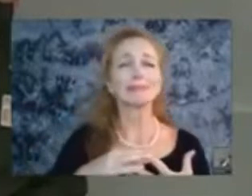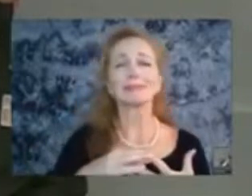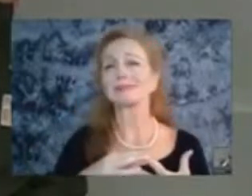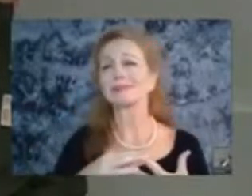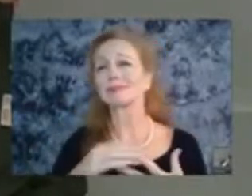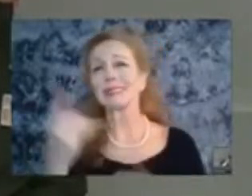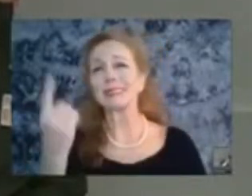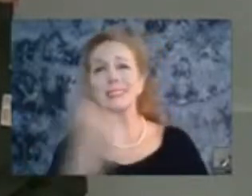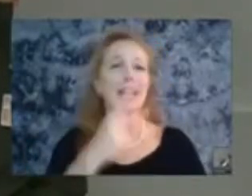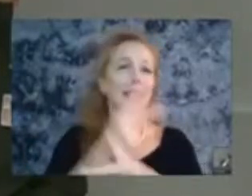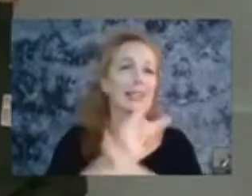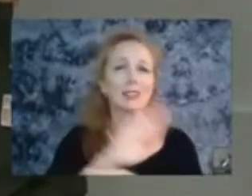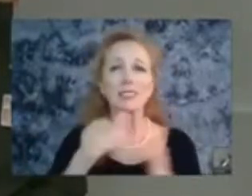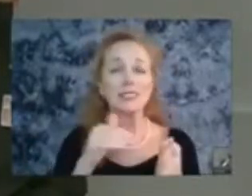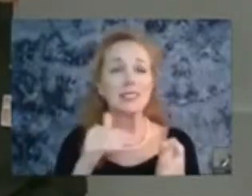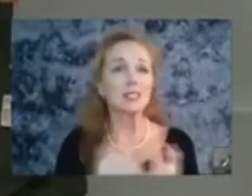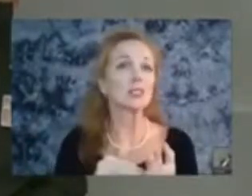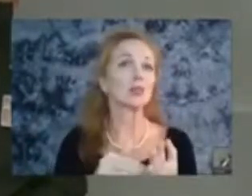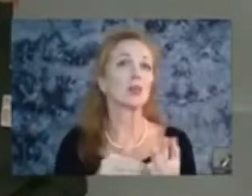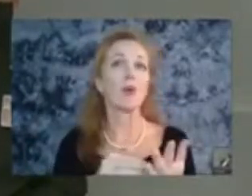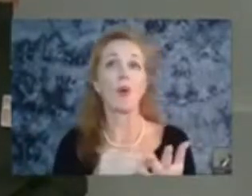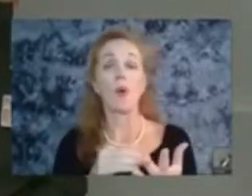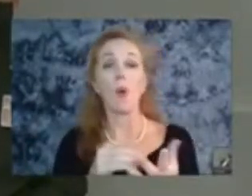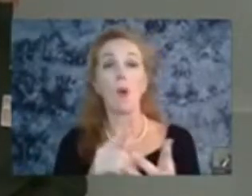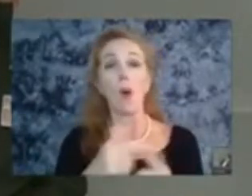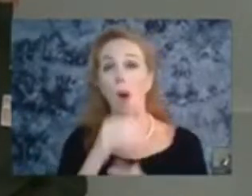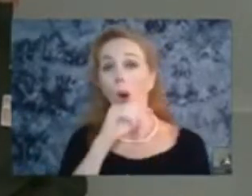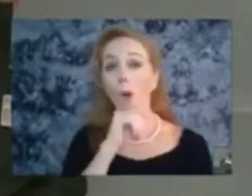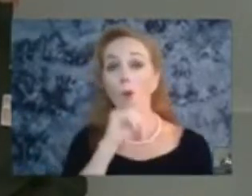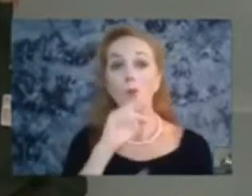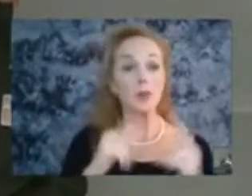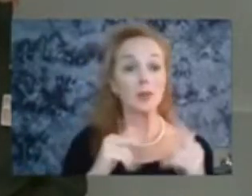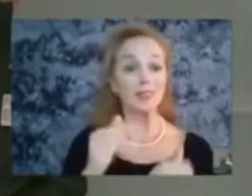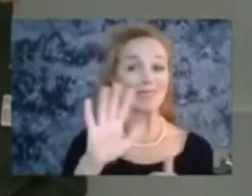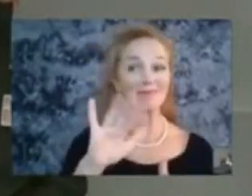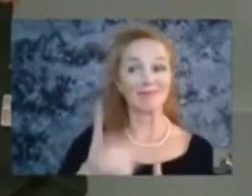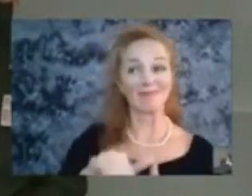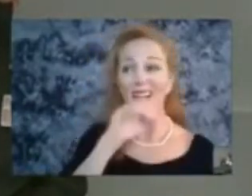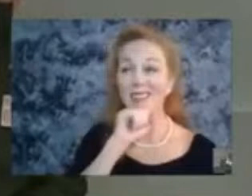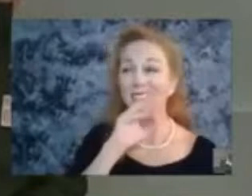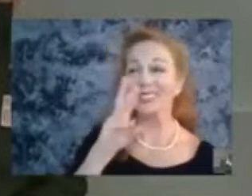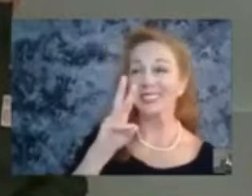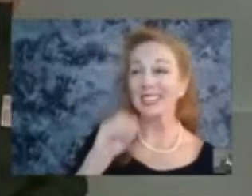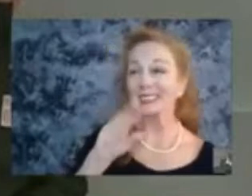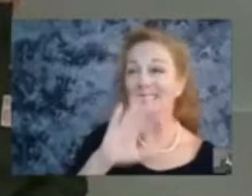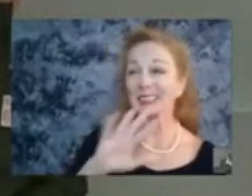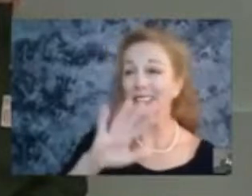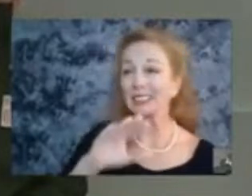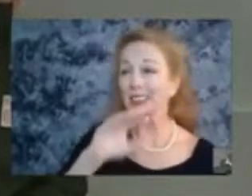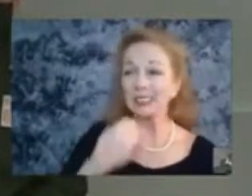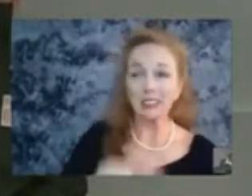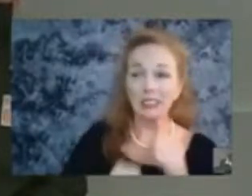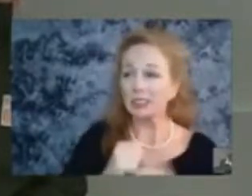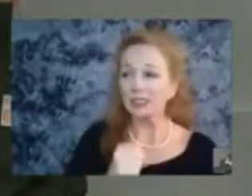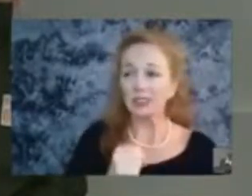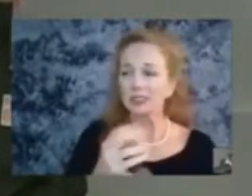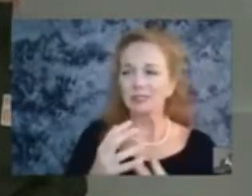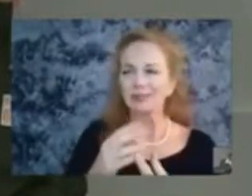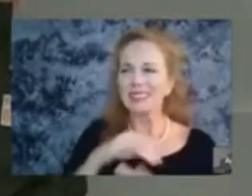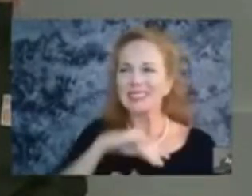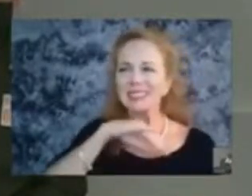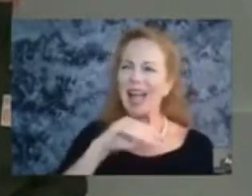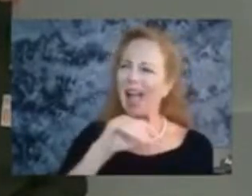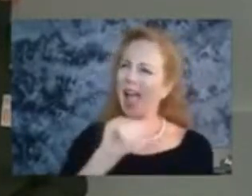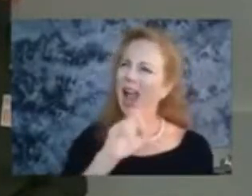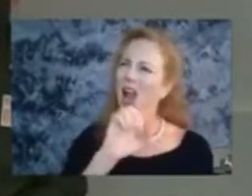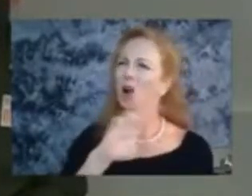that may be in a building that is 60 years old. There's air quality issues in every type of building,